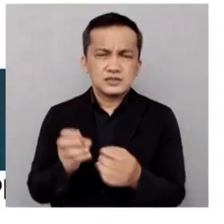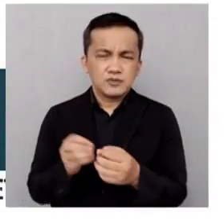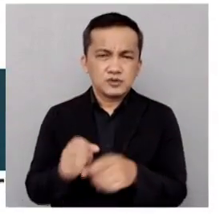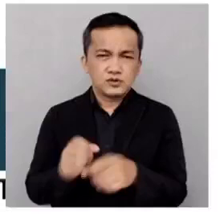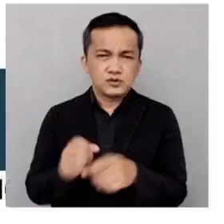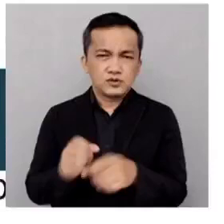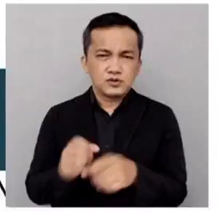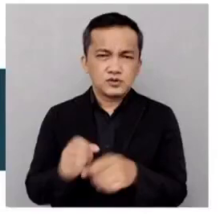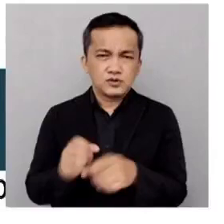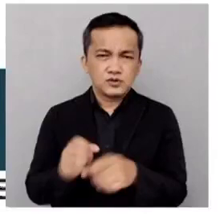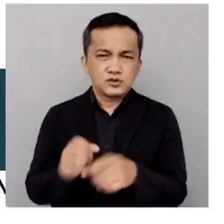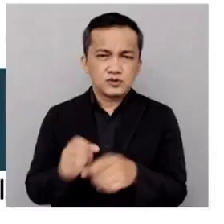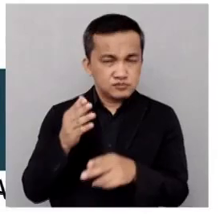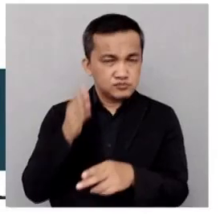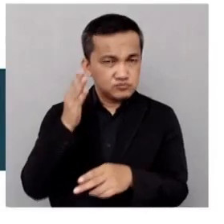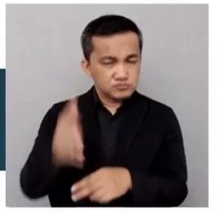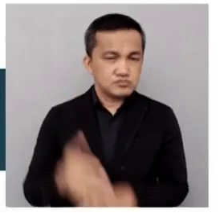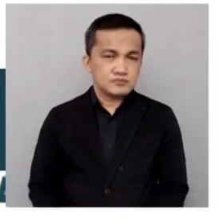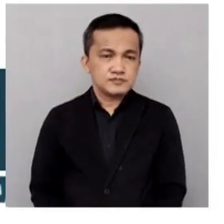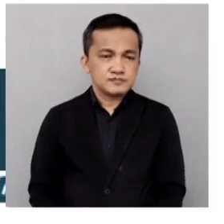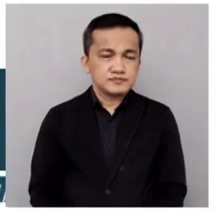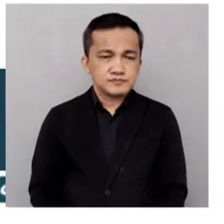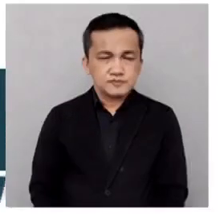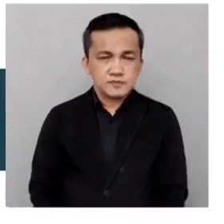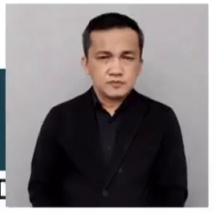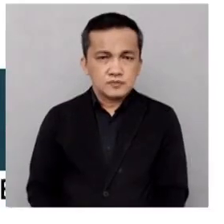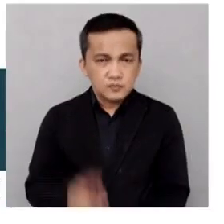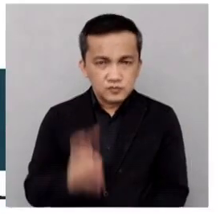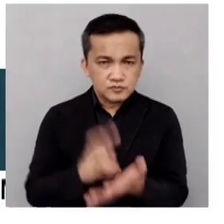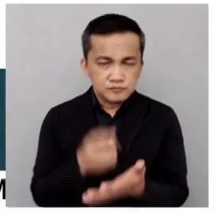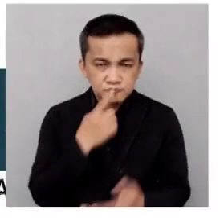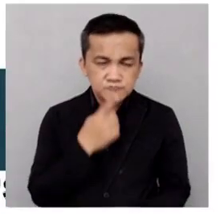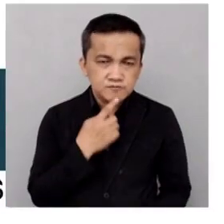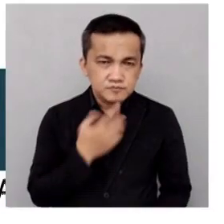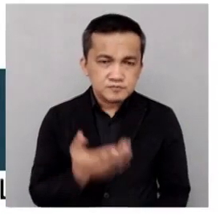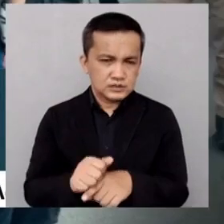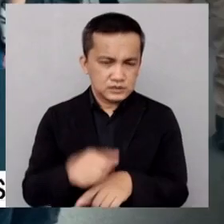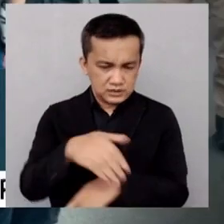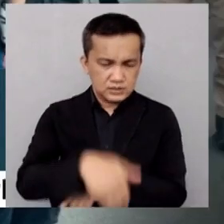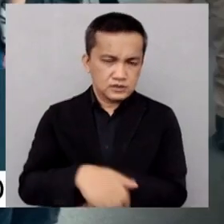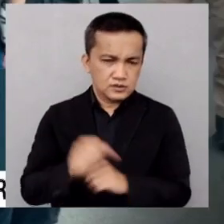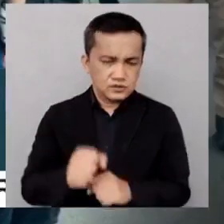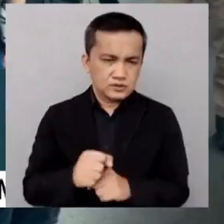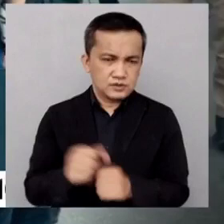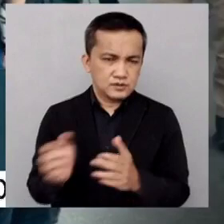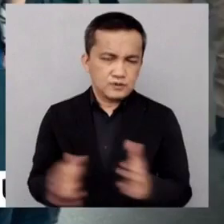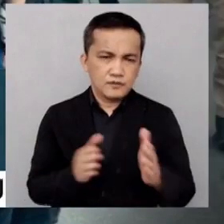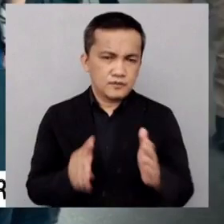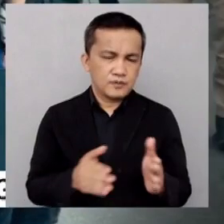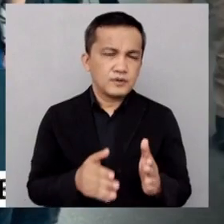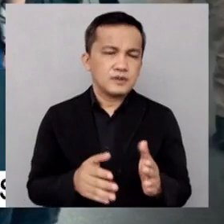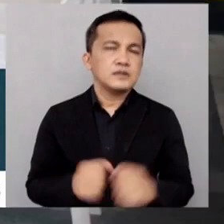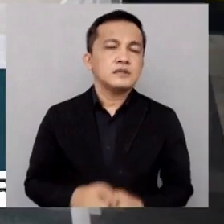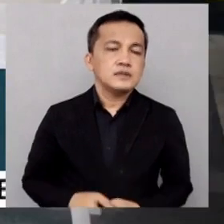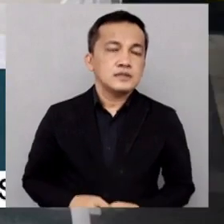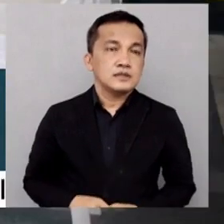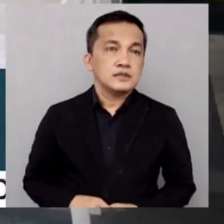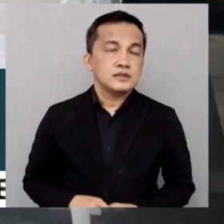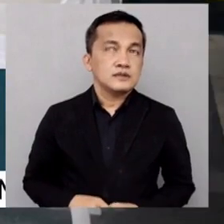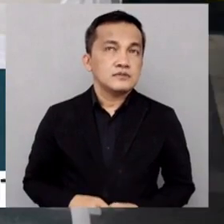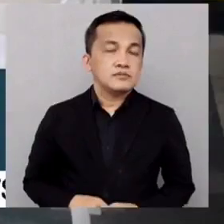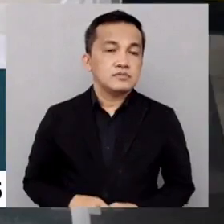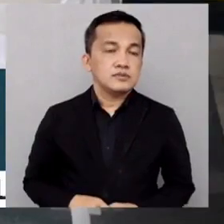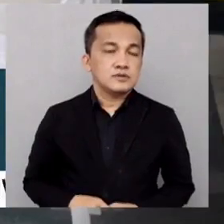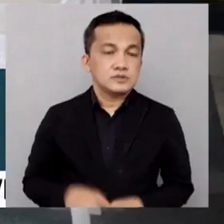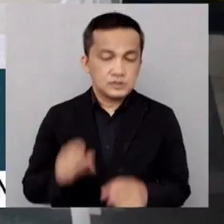in the near future? Yes, Stanley, since the pandemic started in 2024, a possible